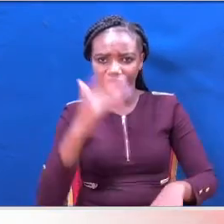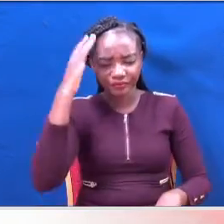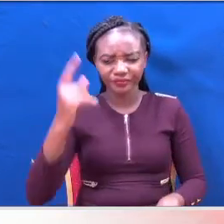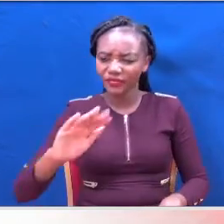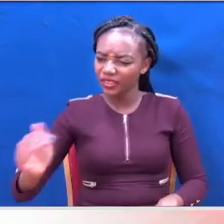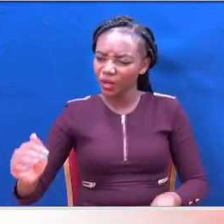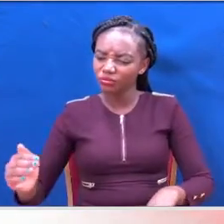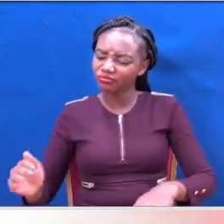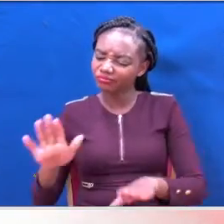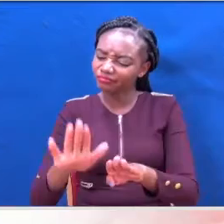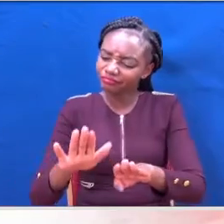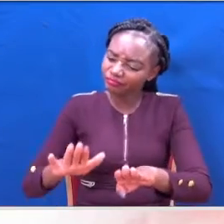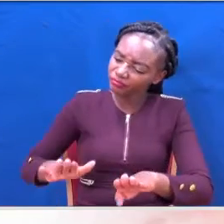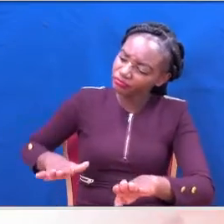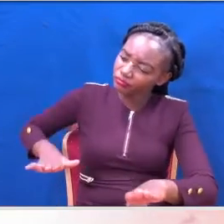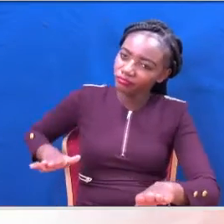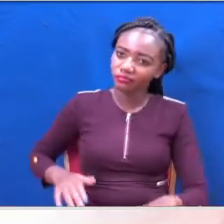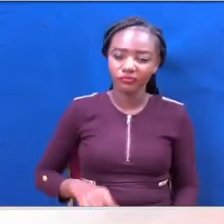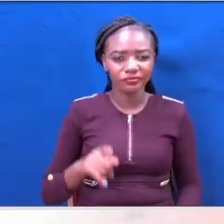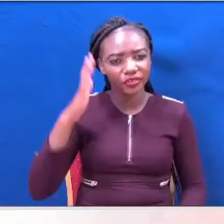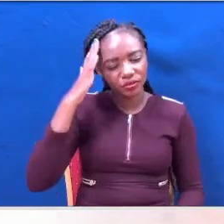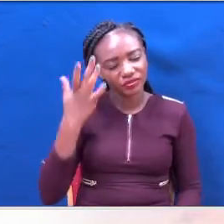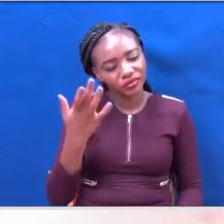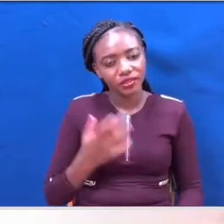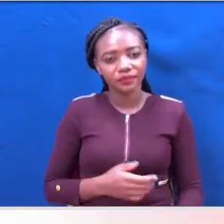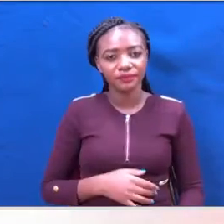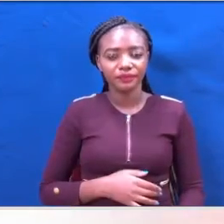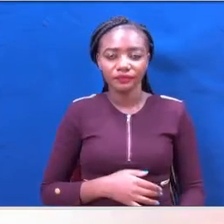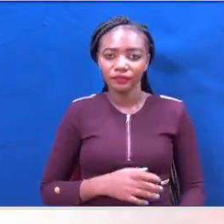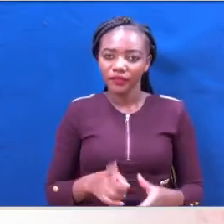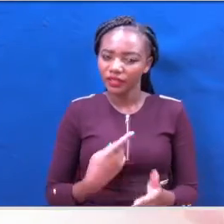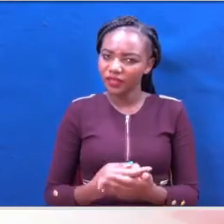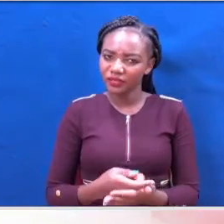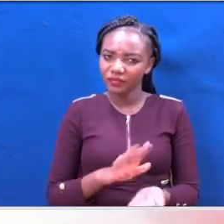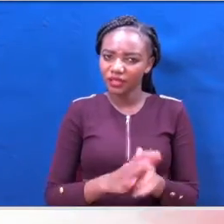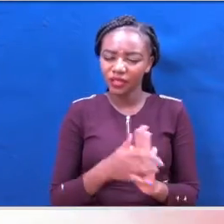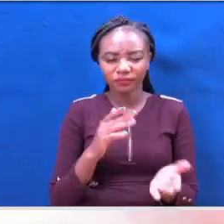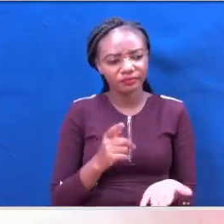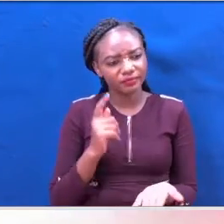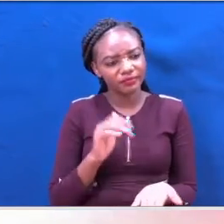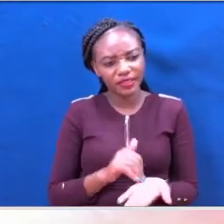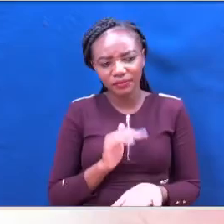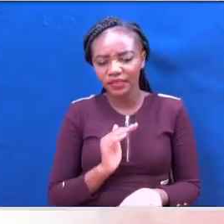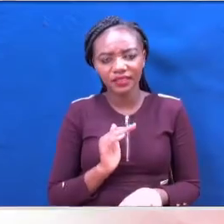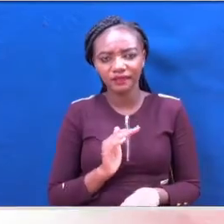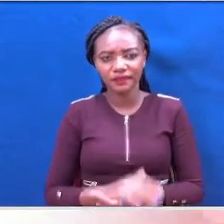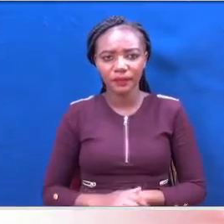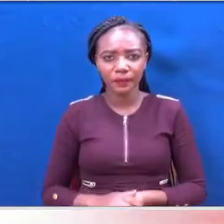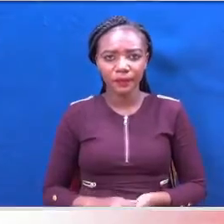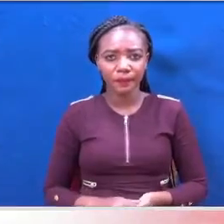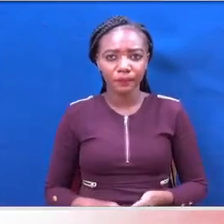tunakuwa congested, jamu, nini unaona? Yeah. Alafu tunachajiwa pesa mingi sana pale like Lairu Ispatu tunaingia.